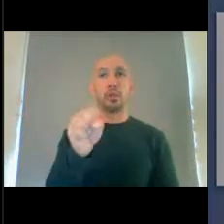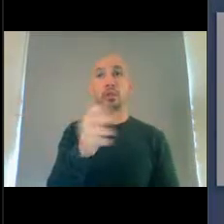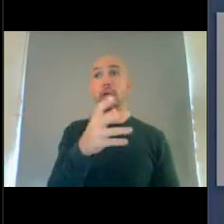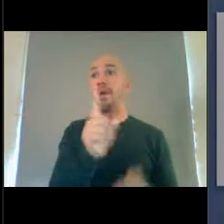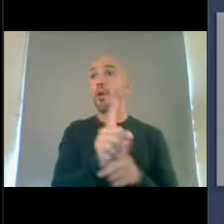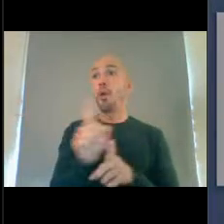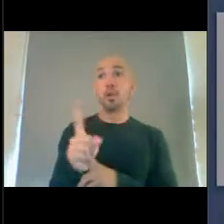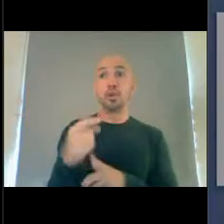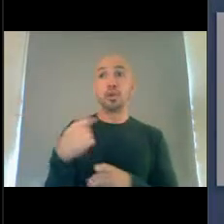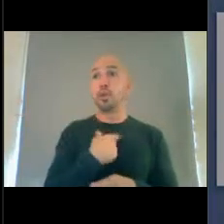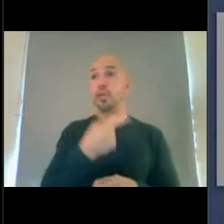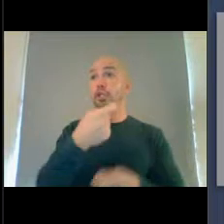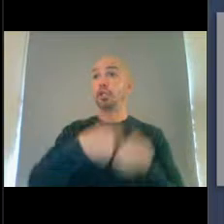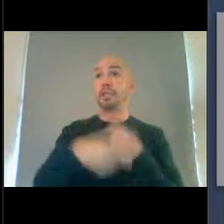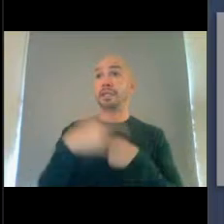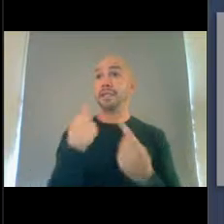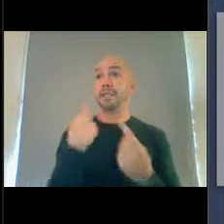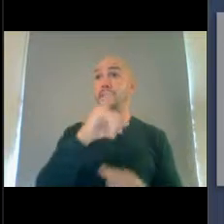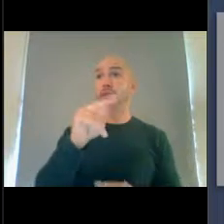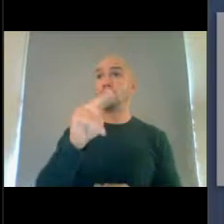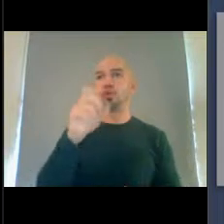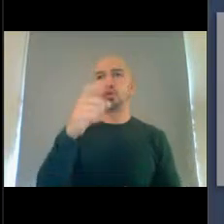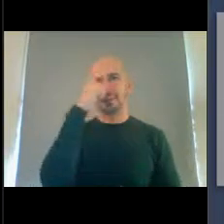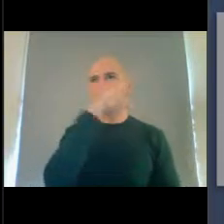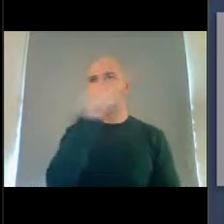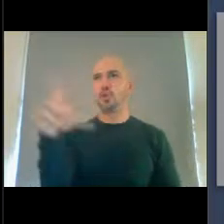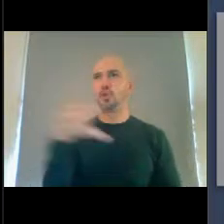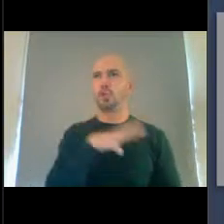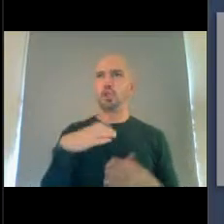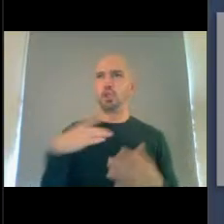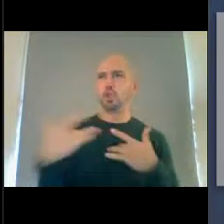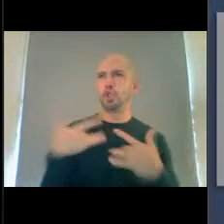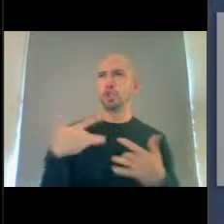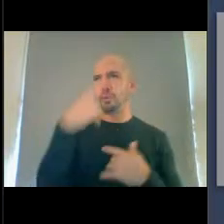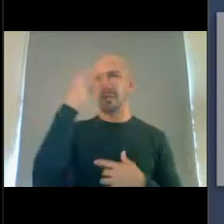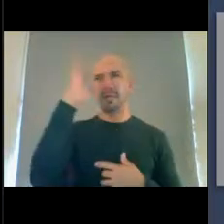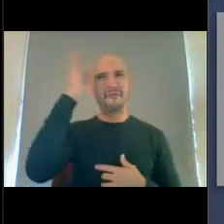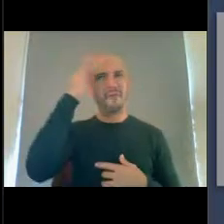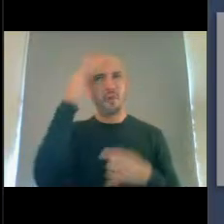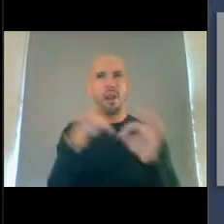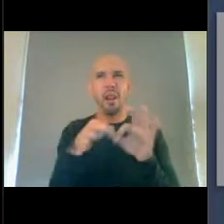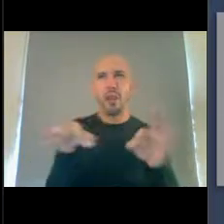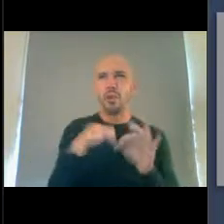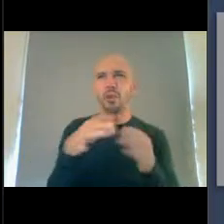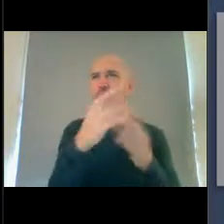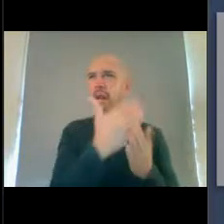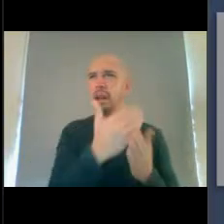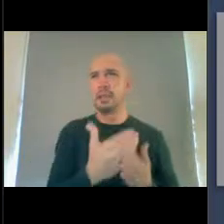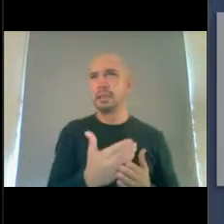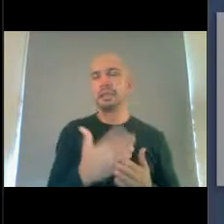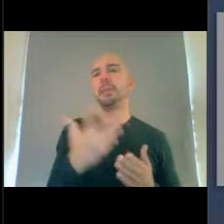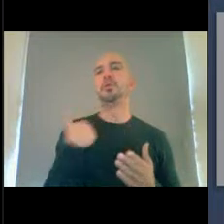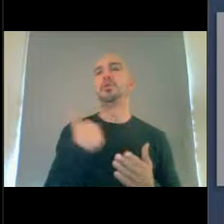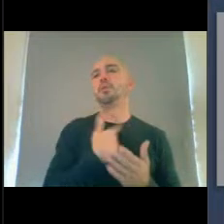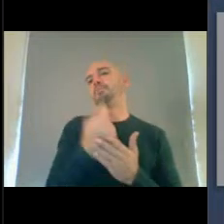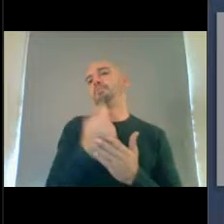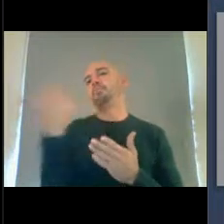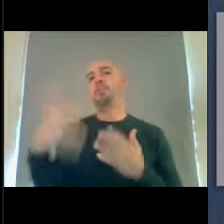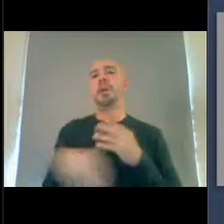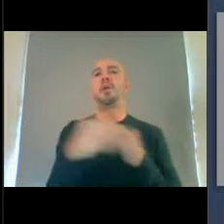was in response to commissioner concerns about some of the federal language and the guidelines staff removed this language and we added a new